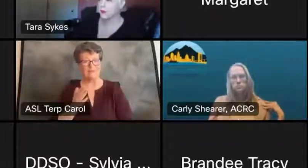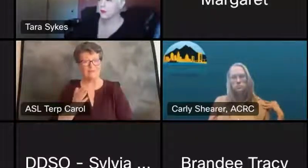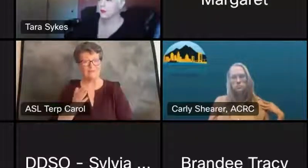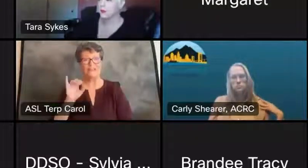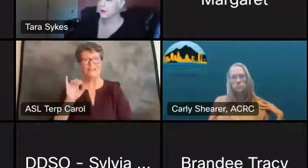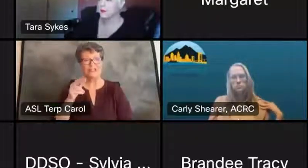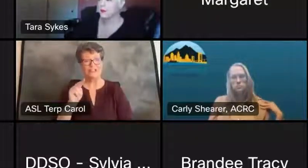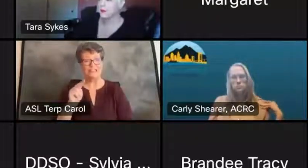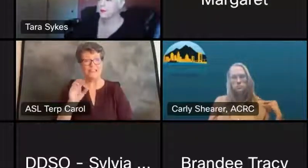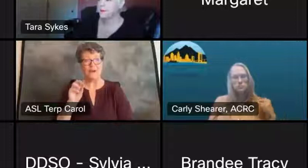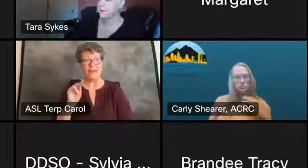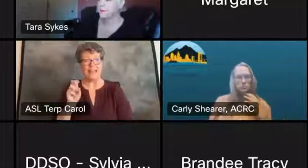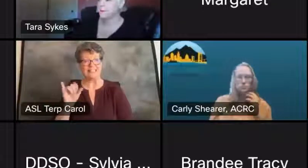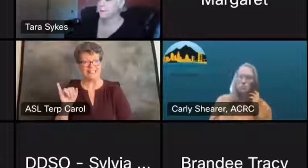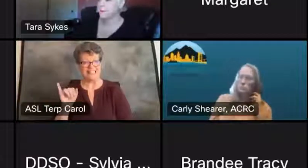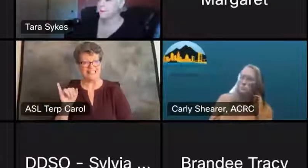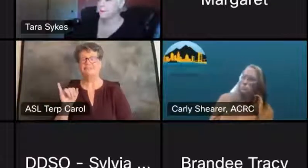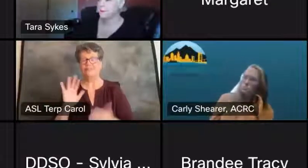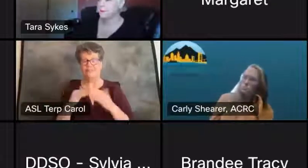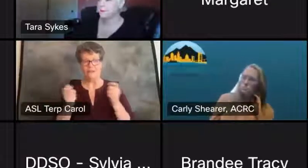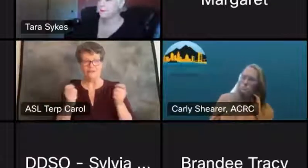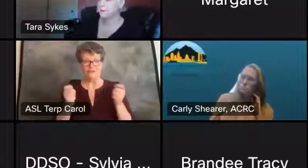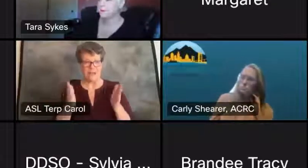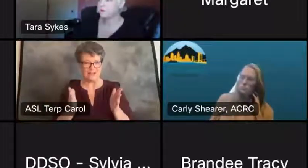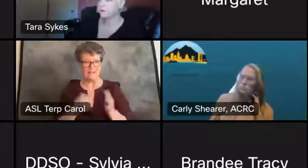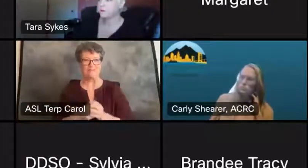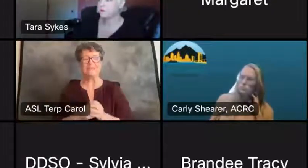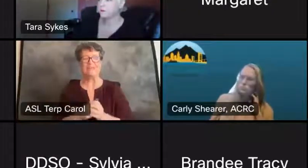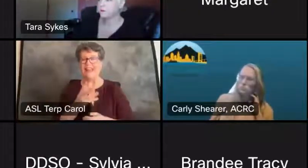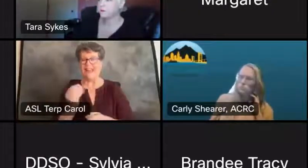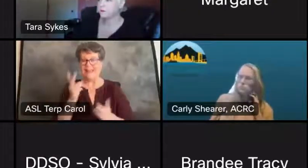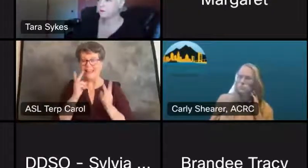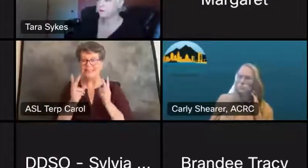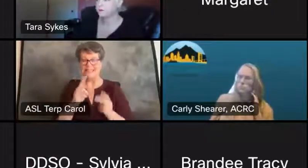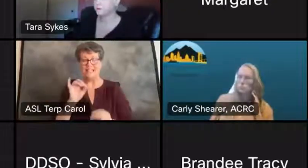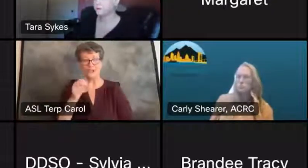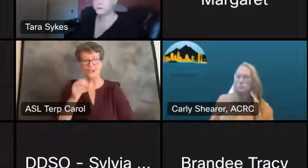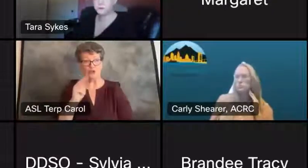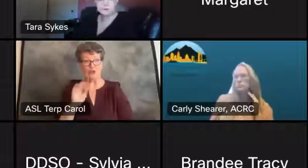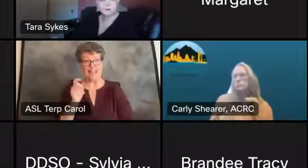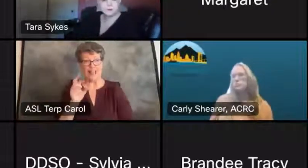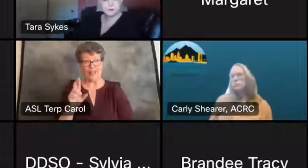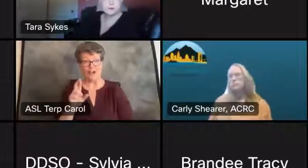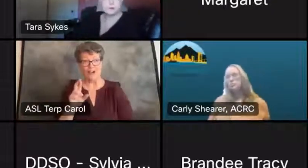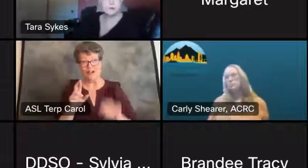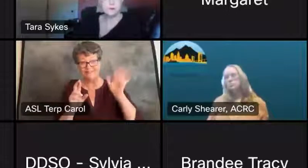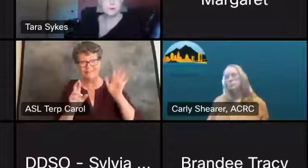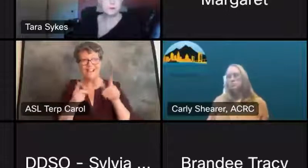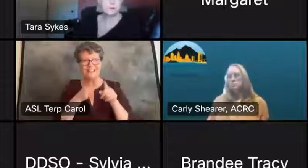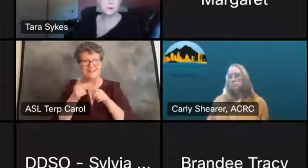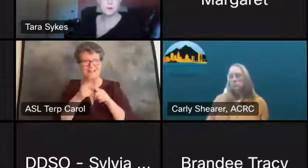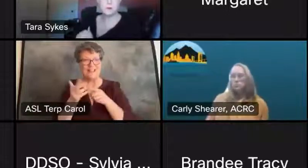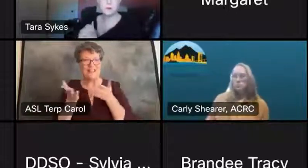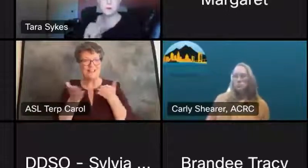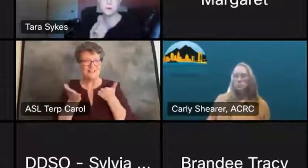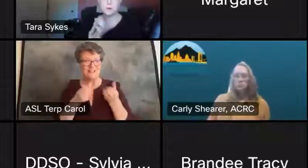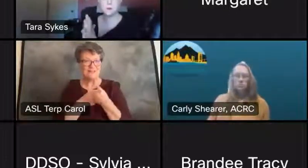I see Dan Kilmer, another community services staff that's on there. I see Gino Nessie, community services manager.